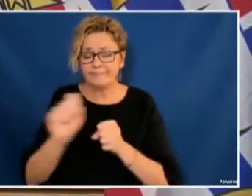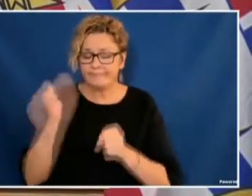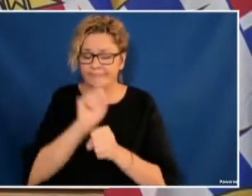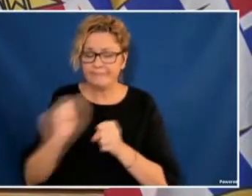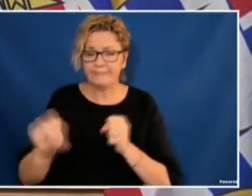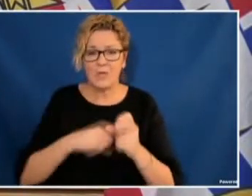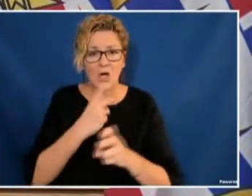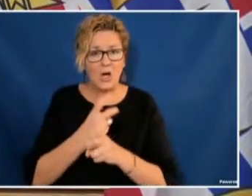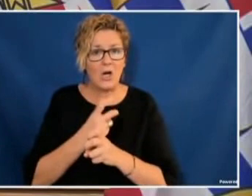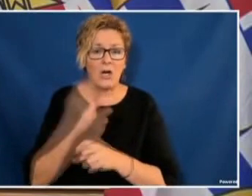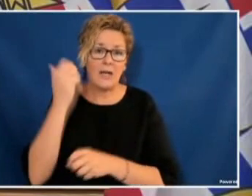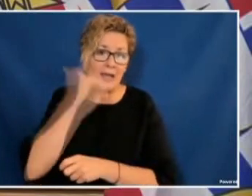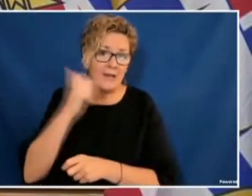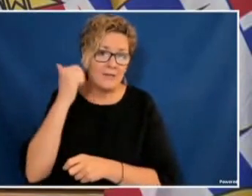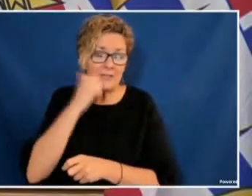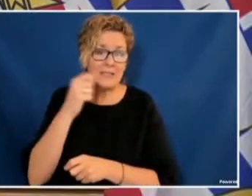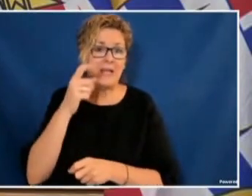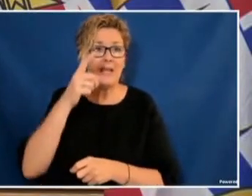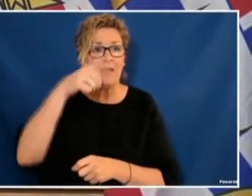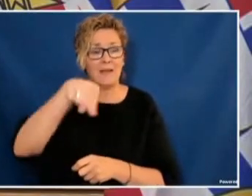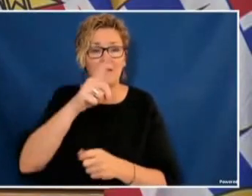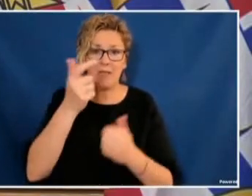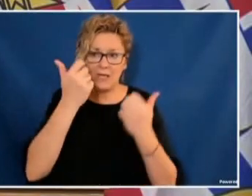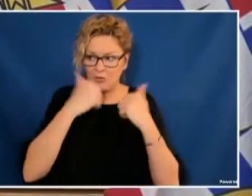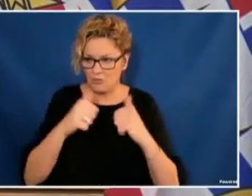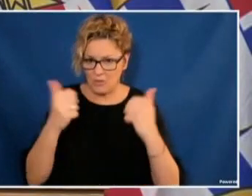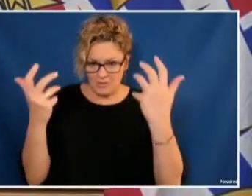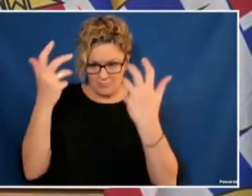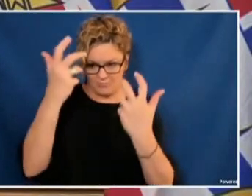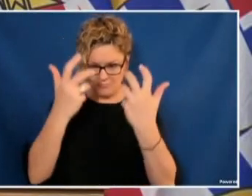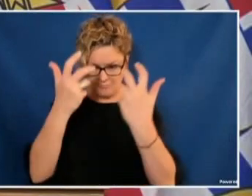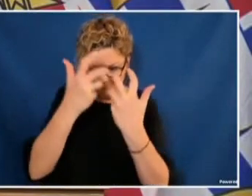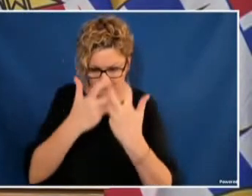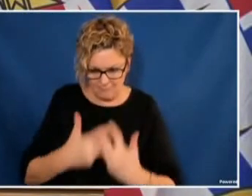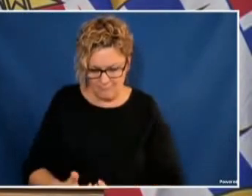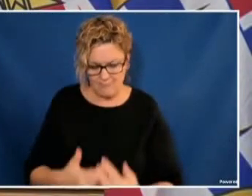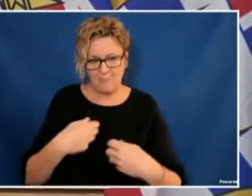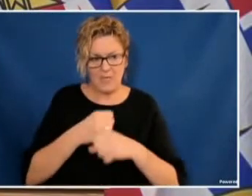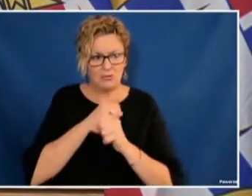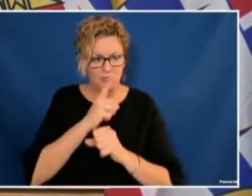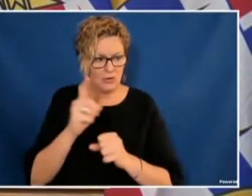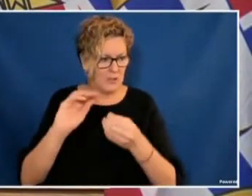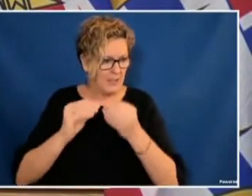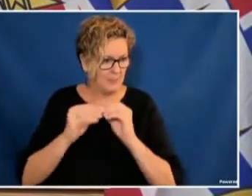And of course, what we want to see is the curve trending down.